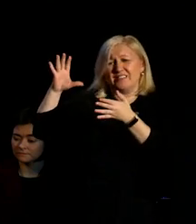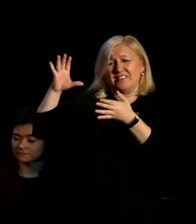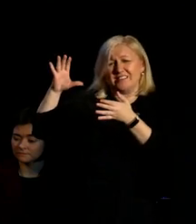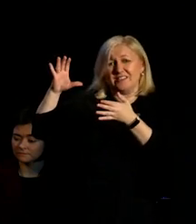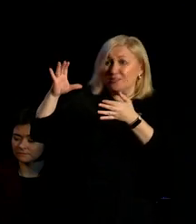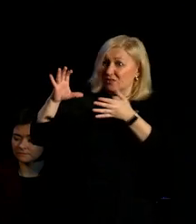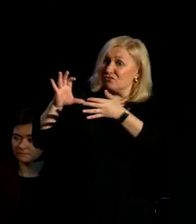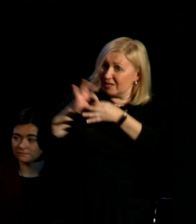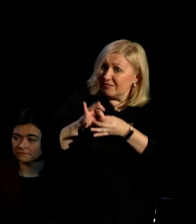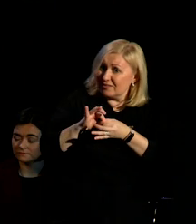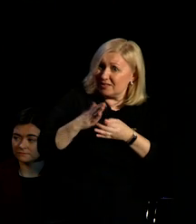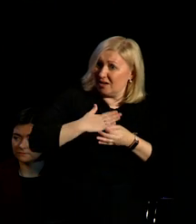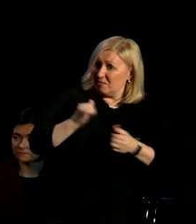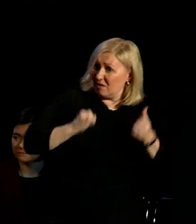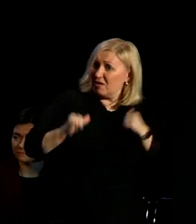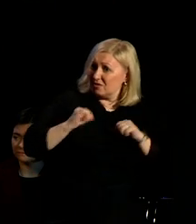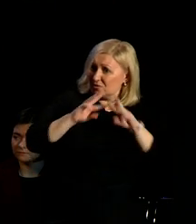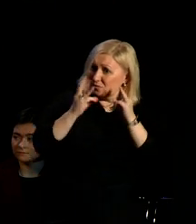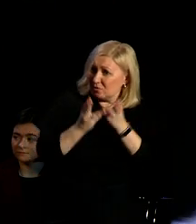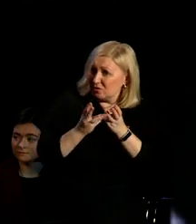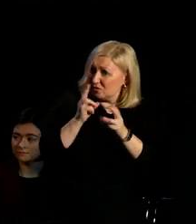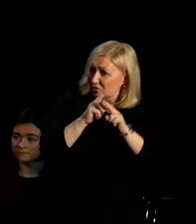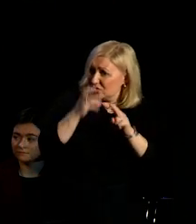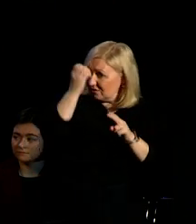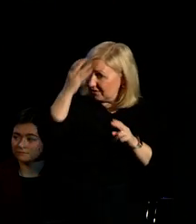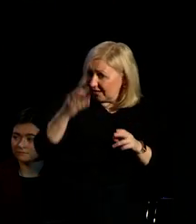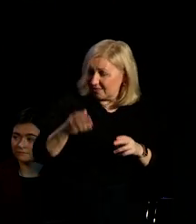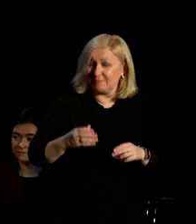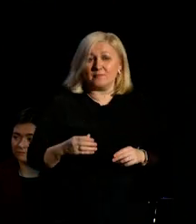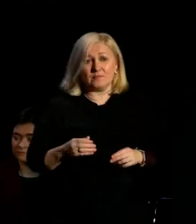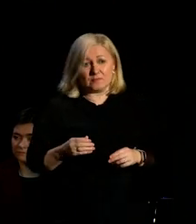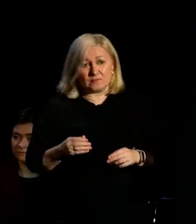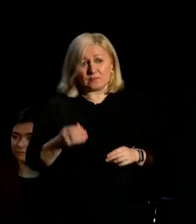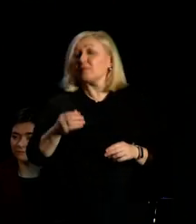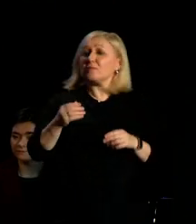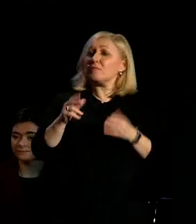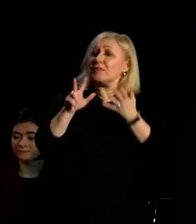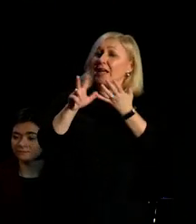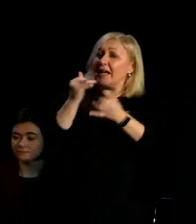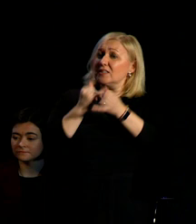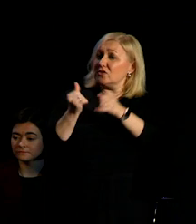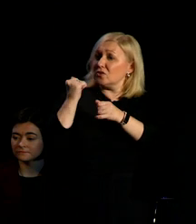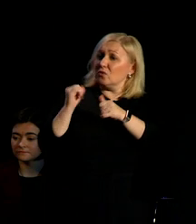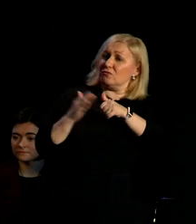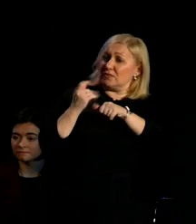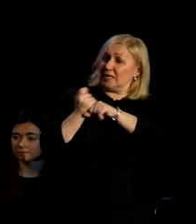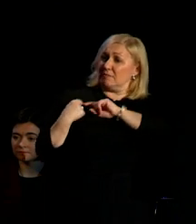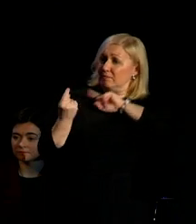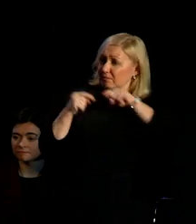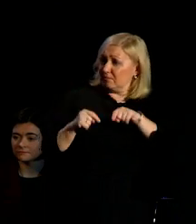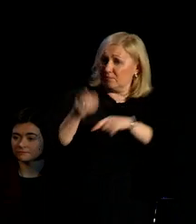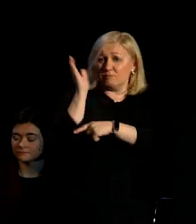our modern world. In the 8 years since I first spoke at the Holocaust Memorial Day commemoration in